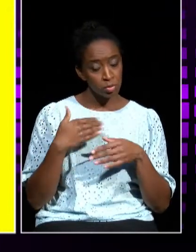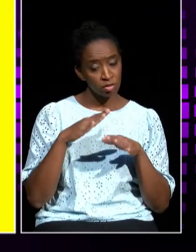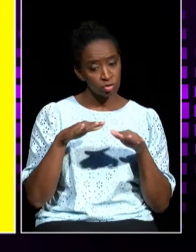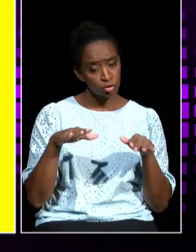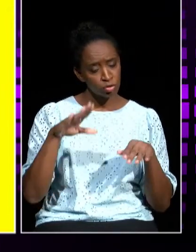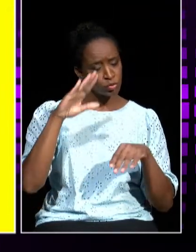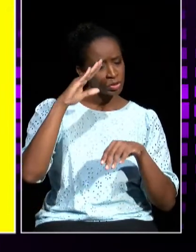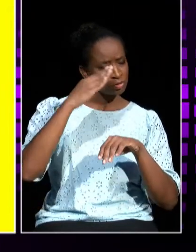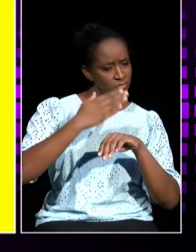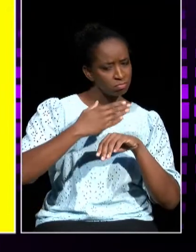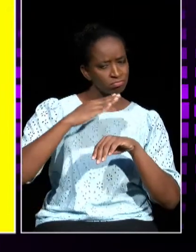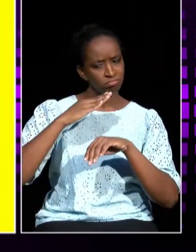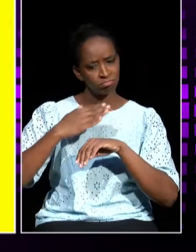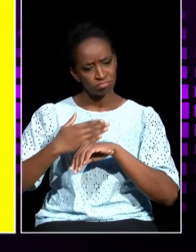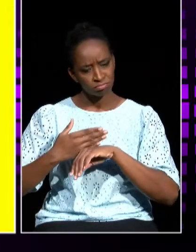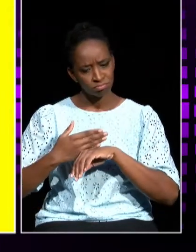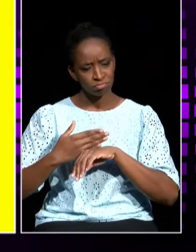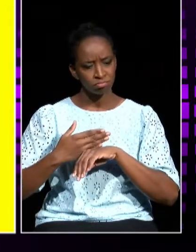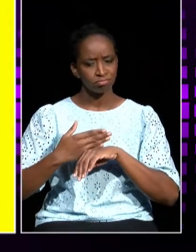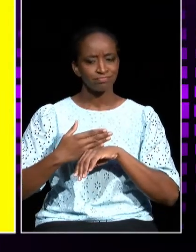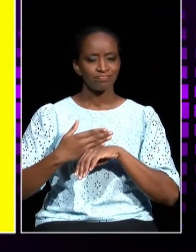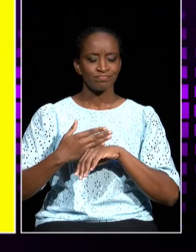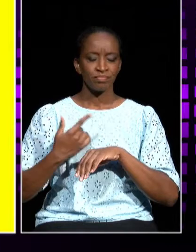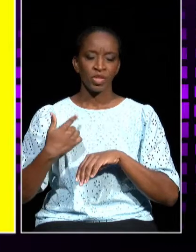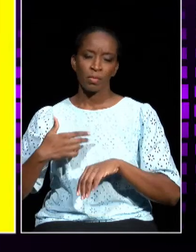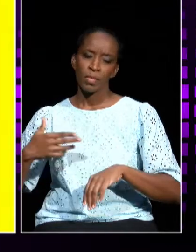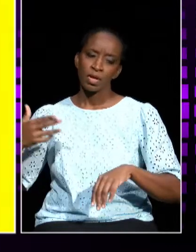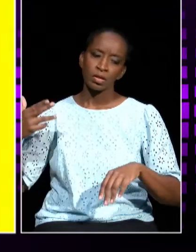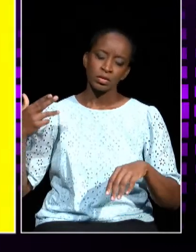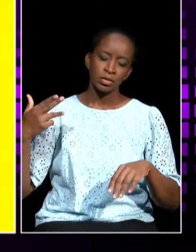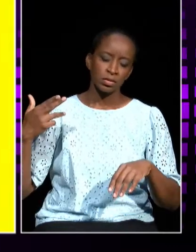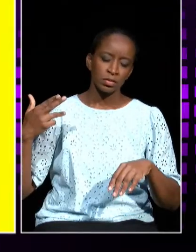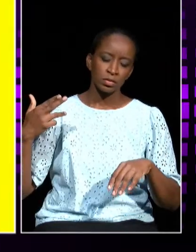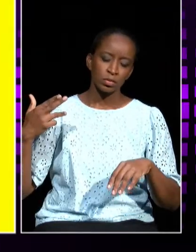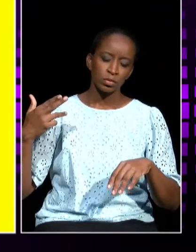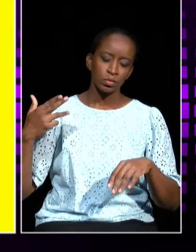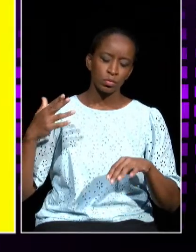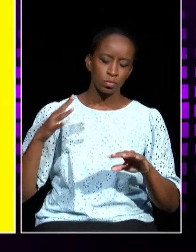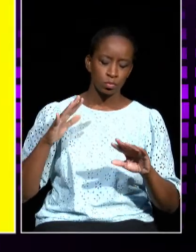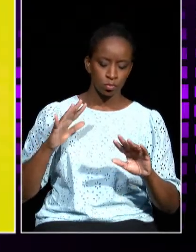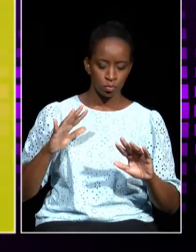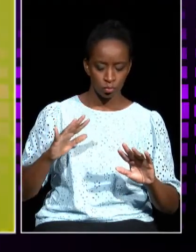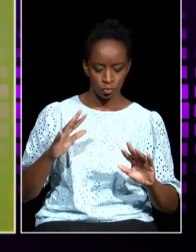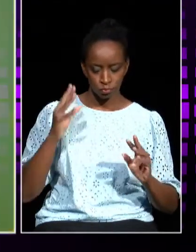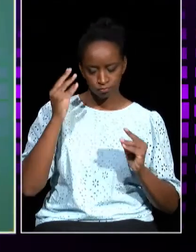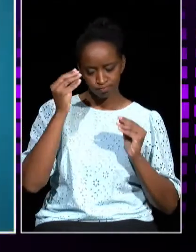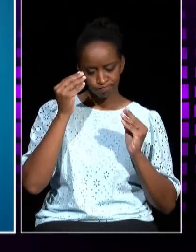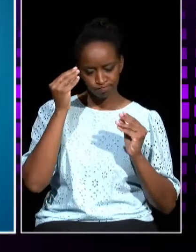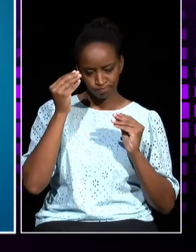So we need to think before we act. We need more love and peace in our society.